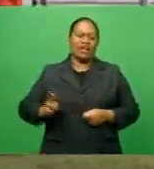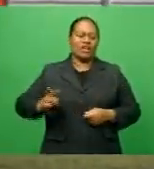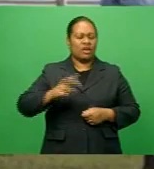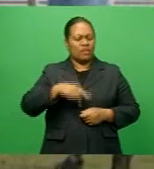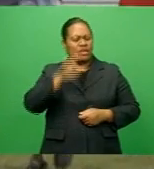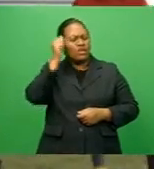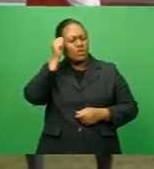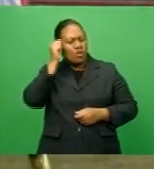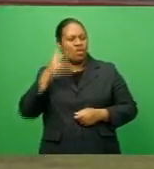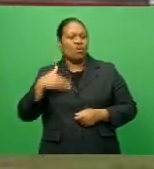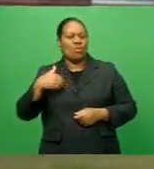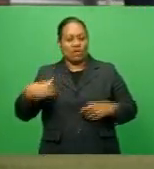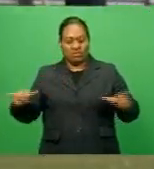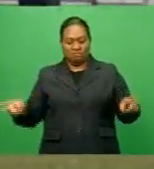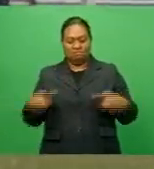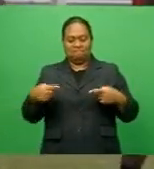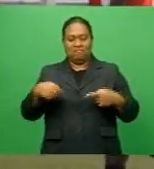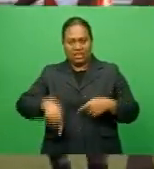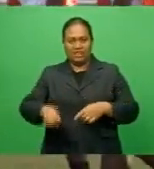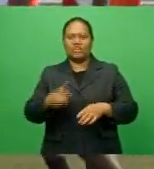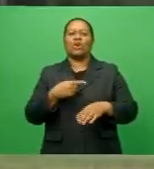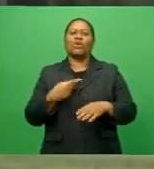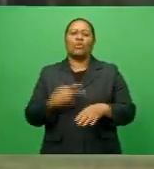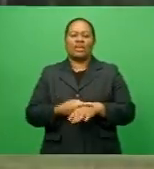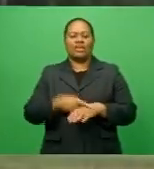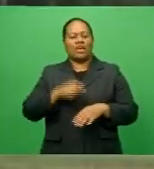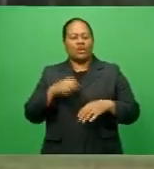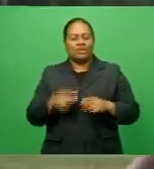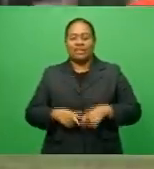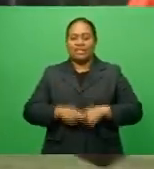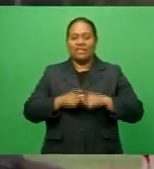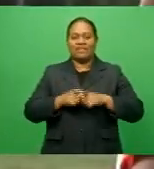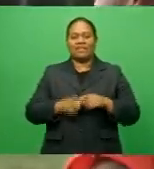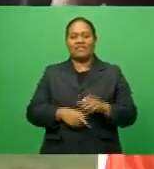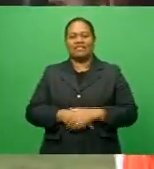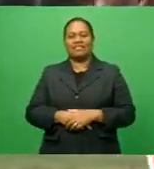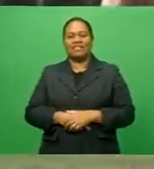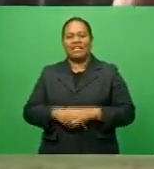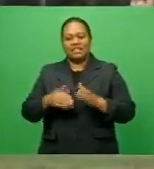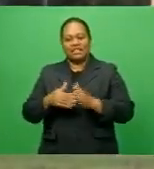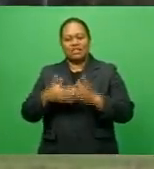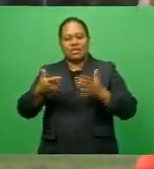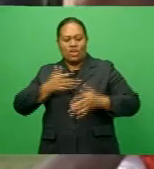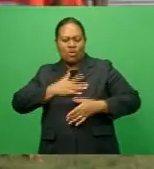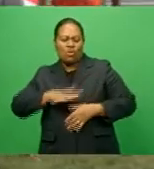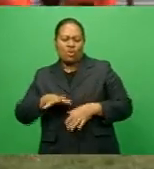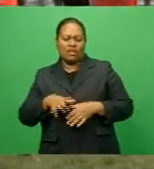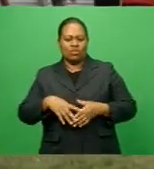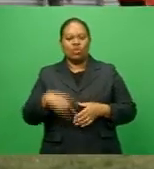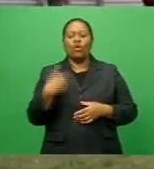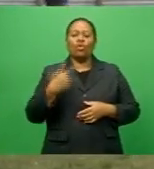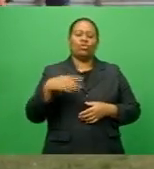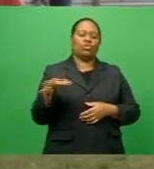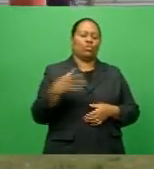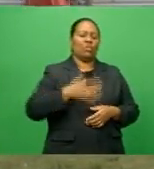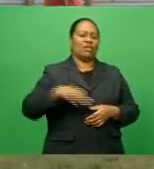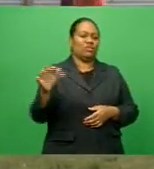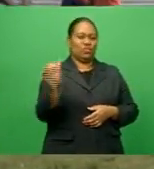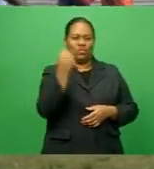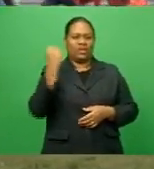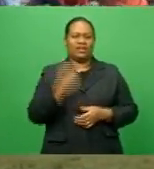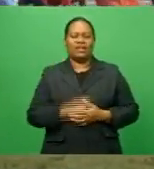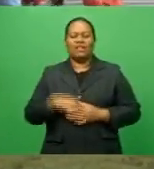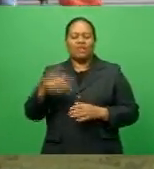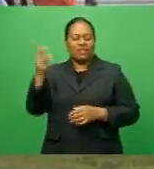well their match this weekend will be tough. Each team will be looking to secure their first win in round one of the